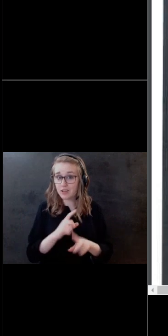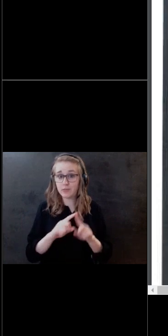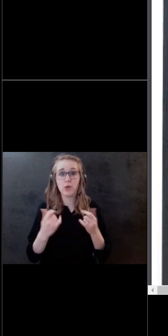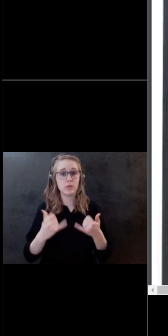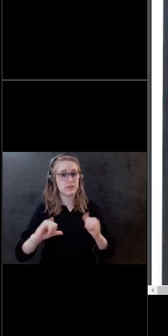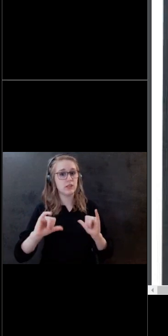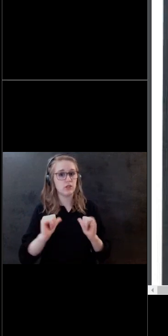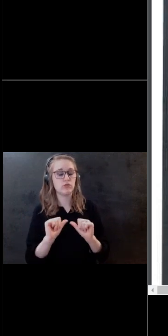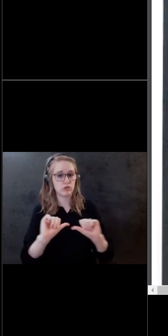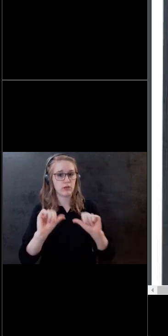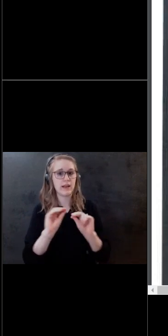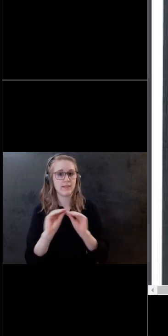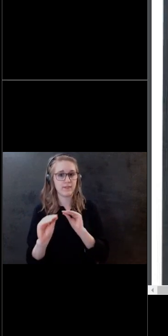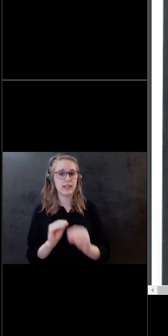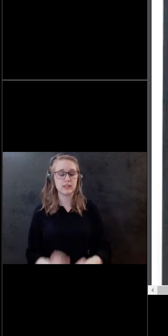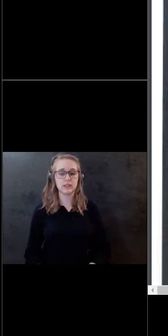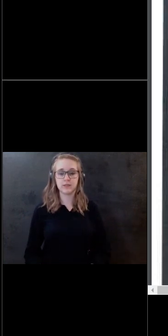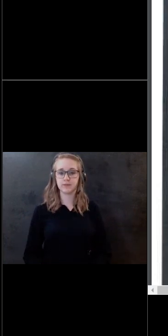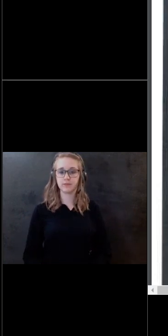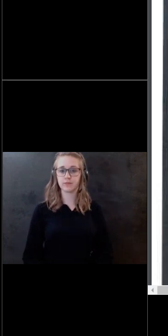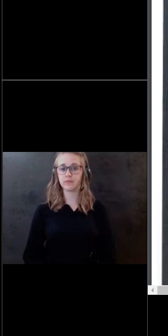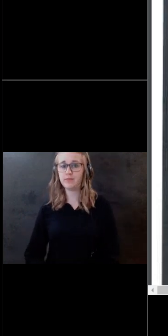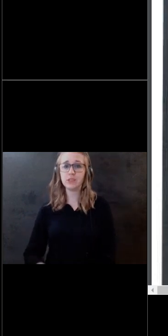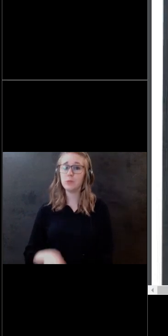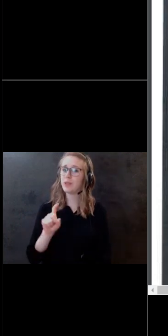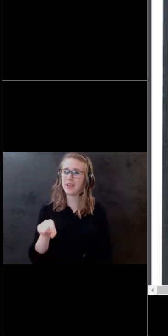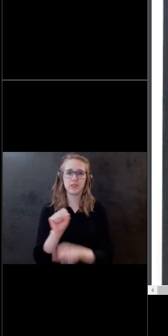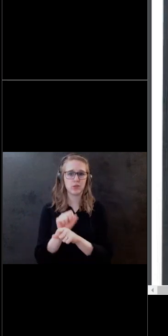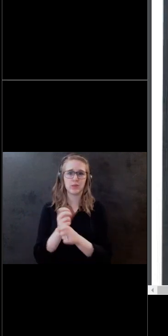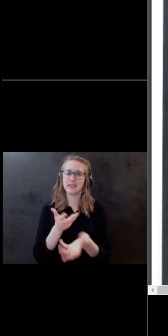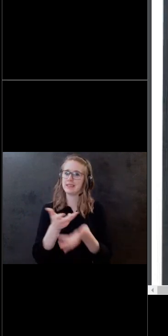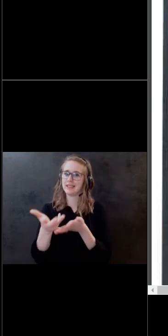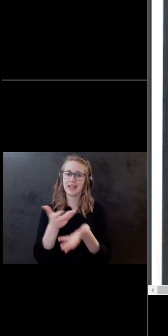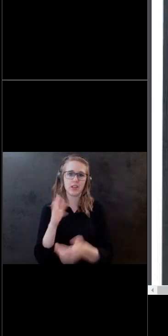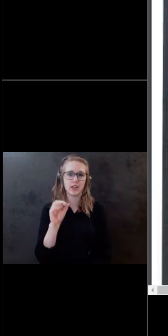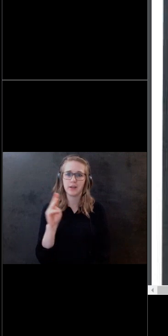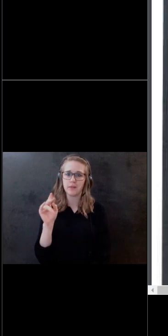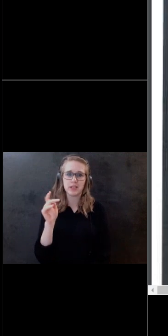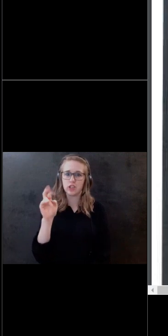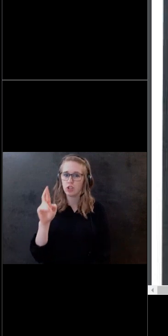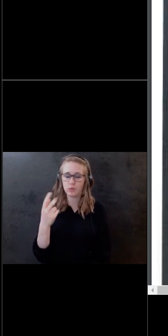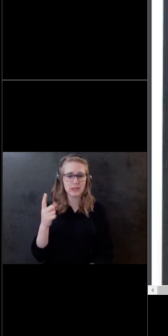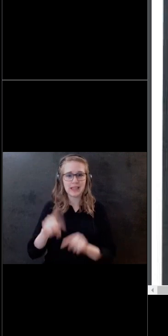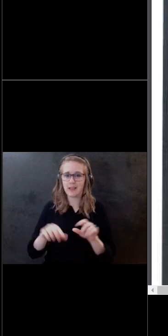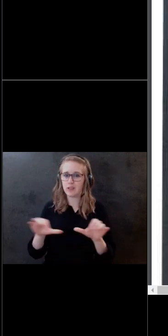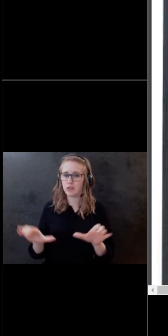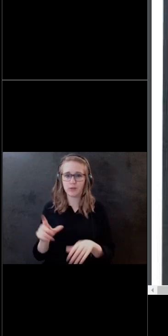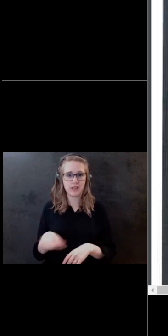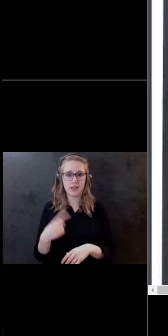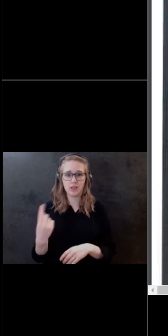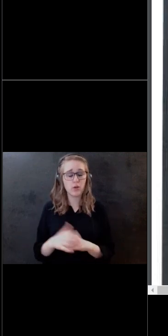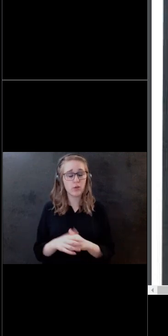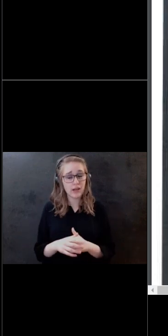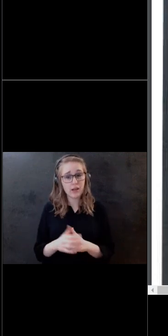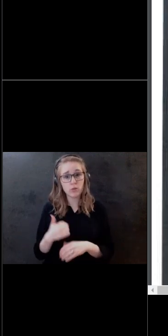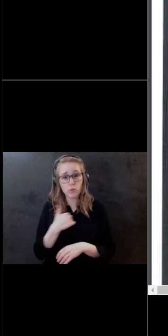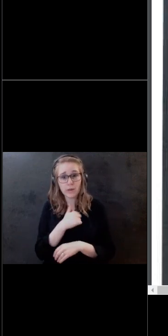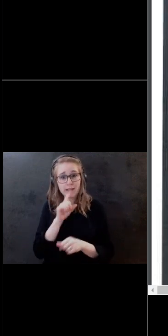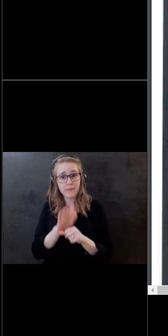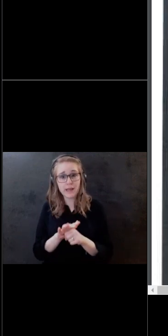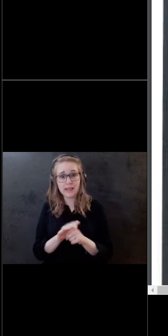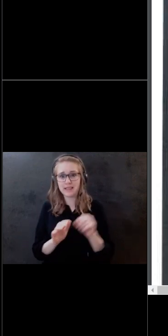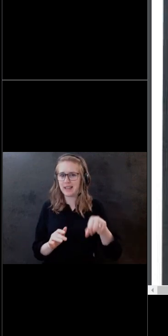it. But we have to work together, Commissioner, on this one. Yeah, we cannot absolutely do this alone. And we're committed. We are